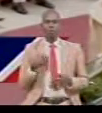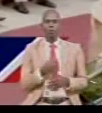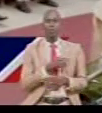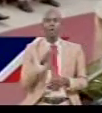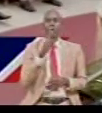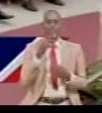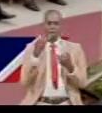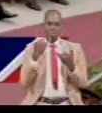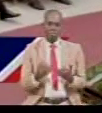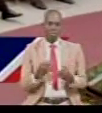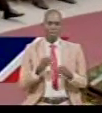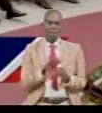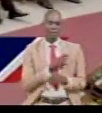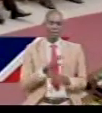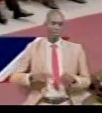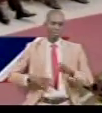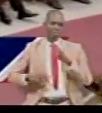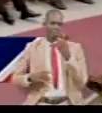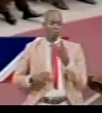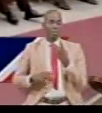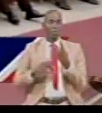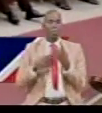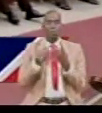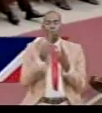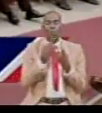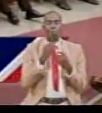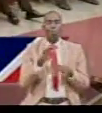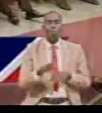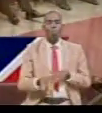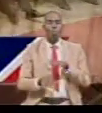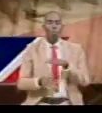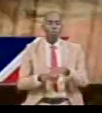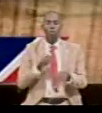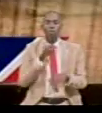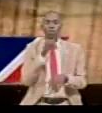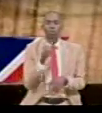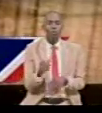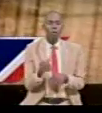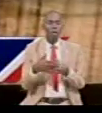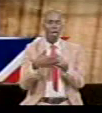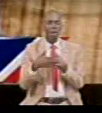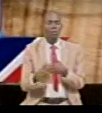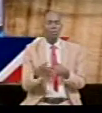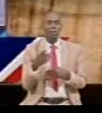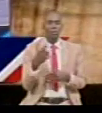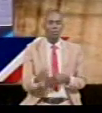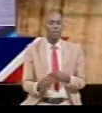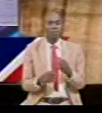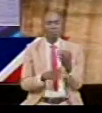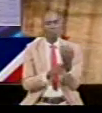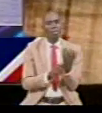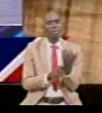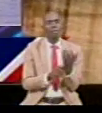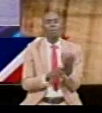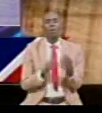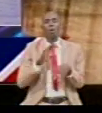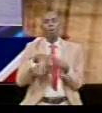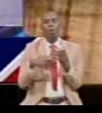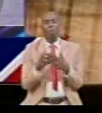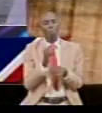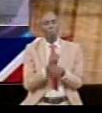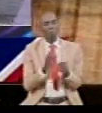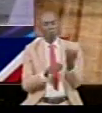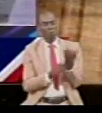who walk not after the flesh? All the works of the flesh, they're canceled. They